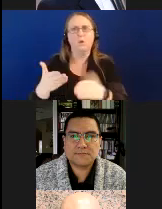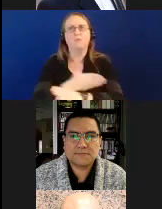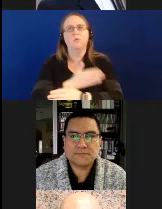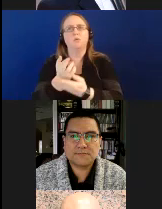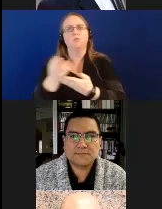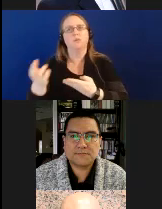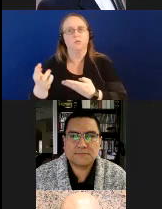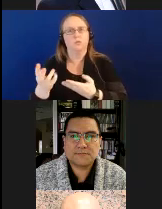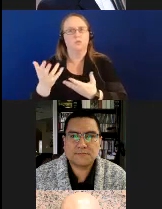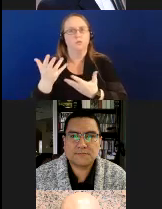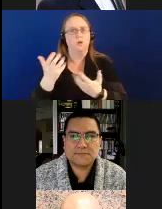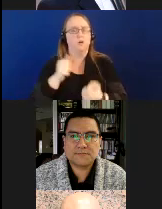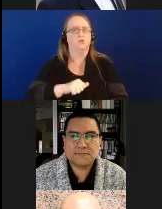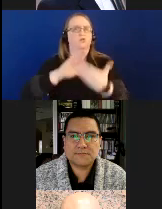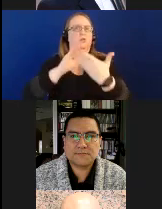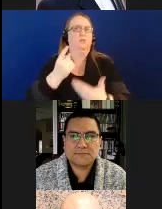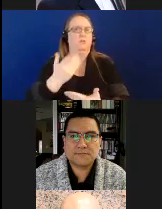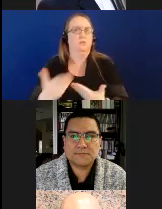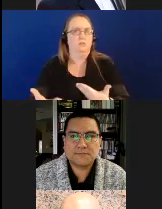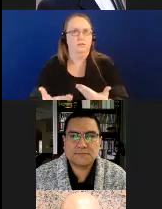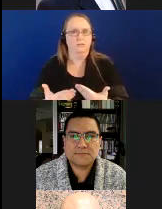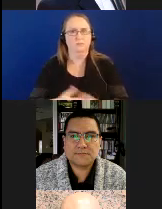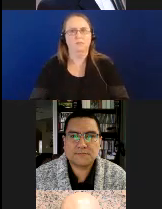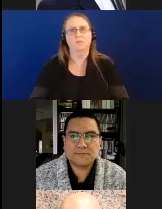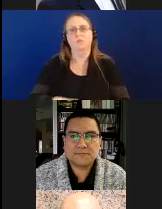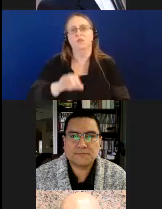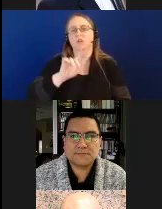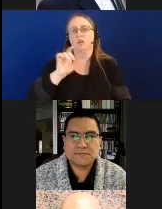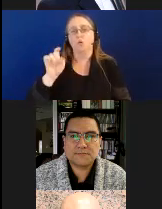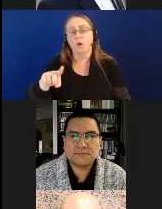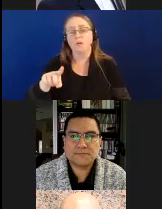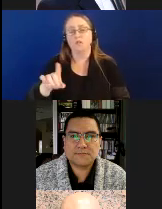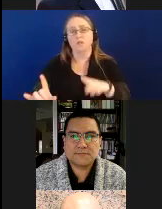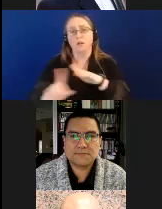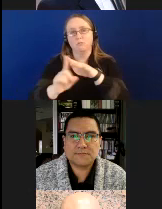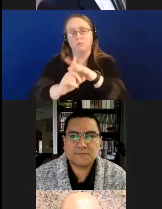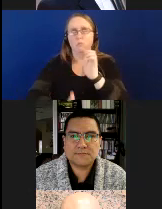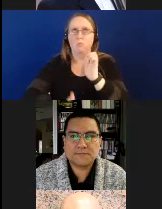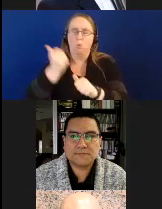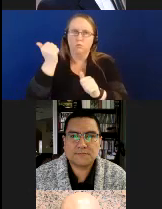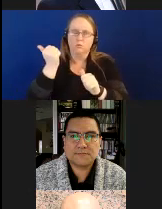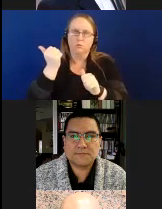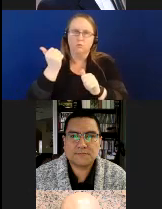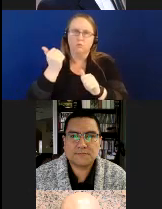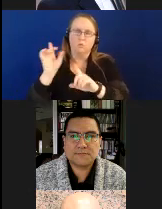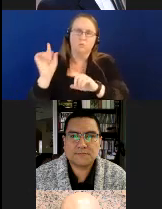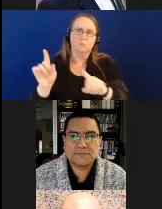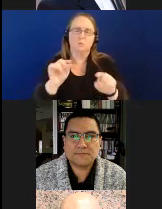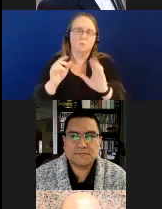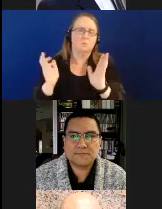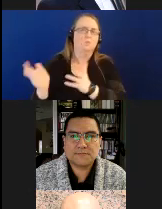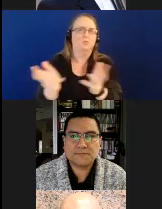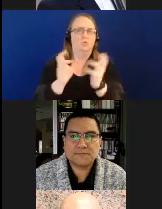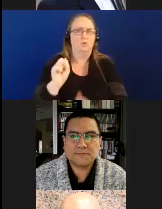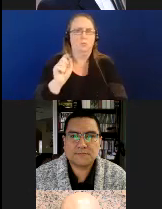resources, I do want to just address one thing, which is a question that we get the most often when we go out and talk to folks about STAAR redesign. So